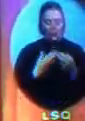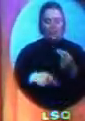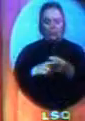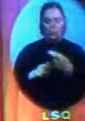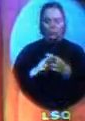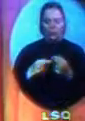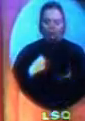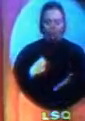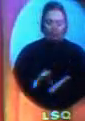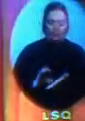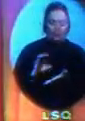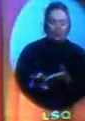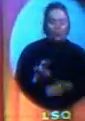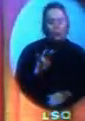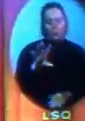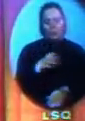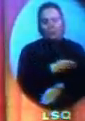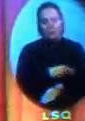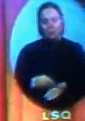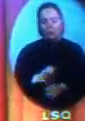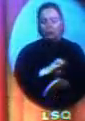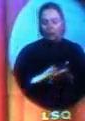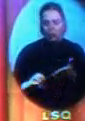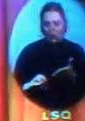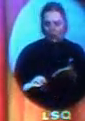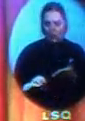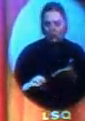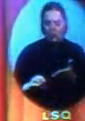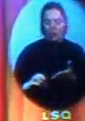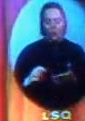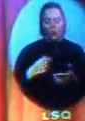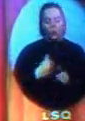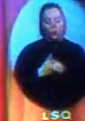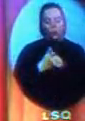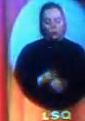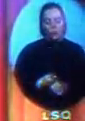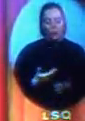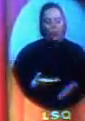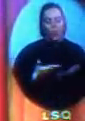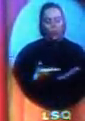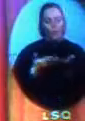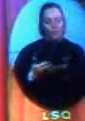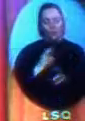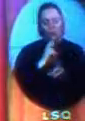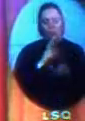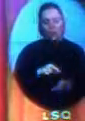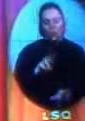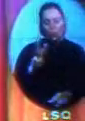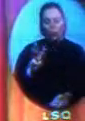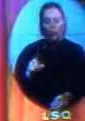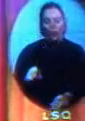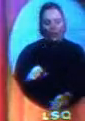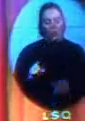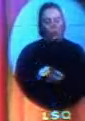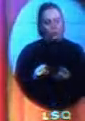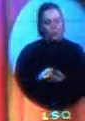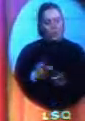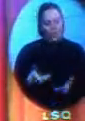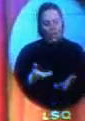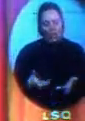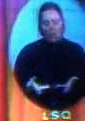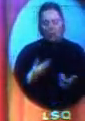$75 million. We're moving forward on these recommendations contained within the Weatherall report, and we're in the process of hiring an